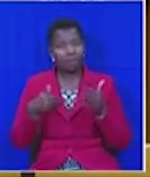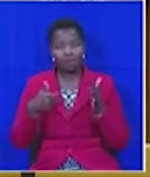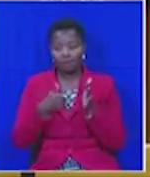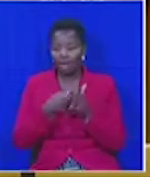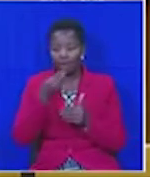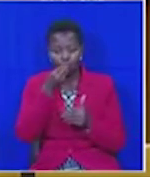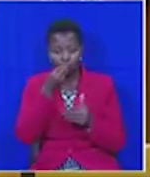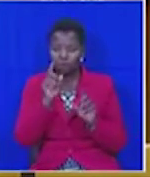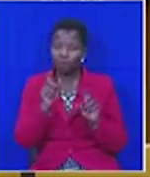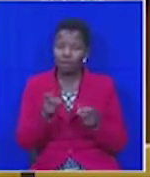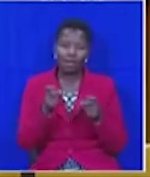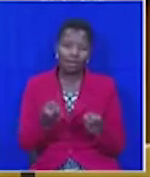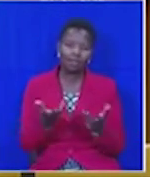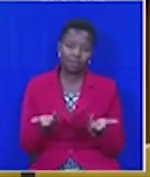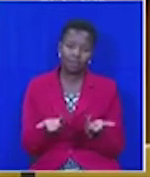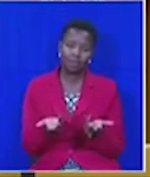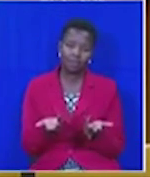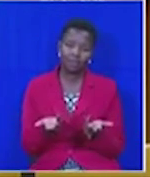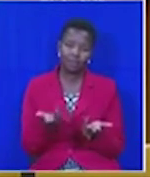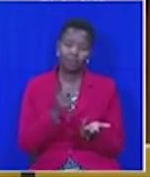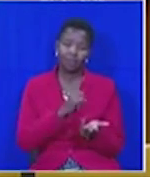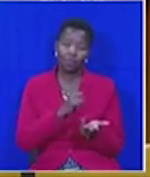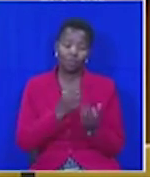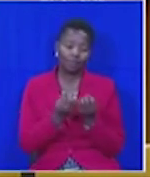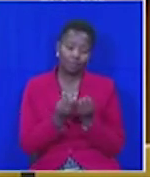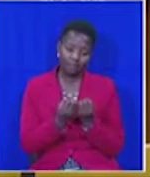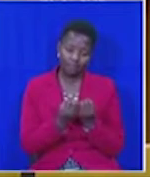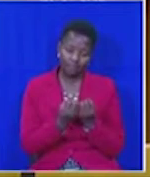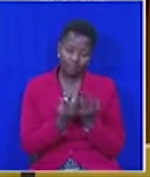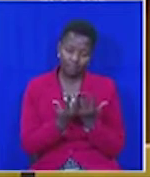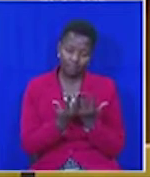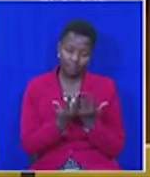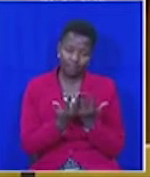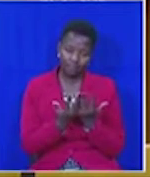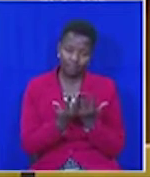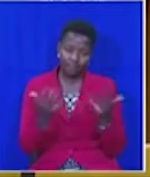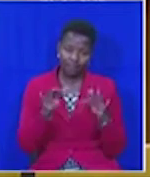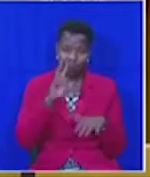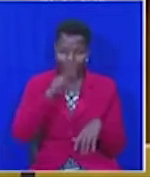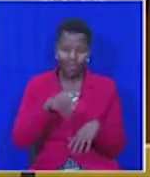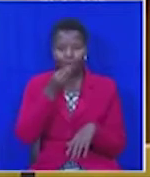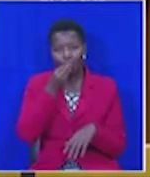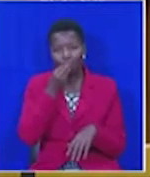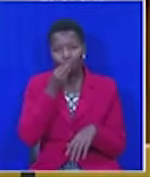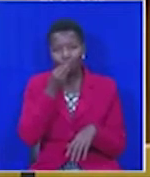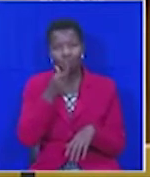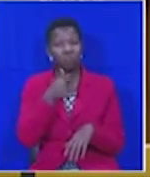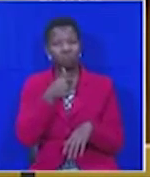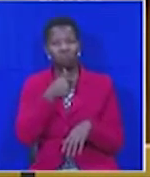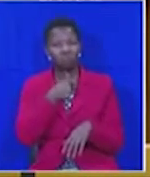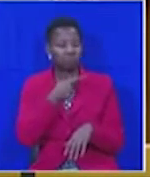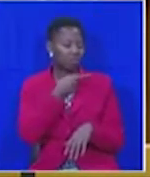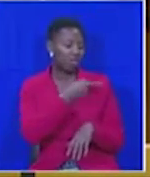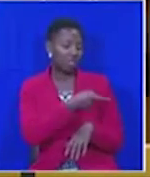survive as a nation, because many people will lack food. I don't worry, I'm not talking about these